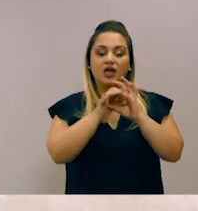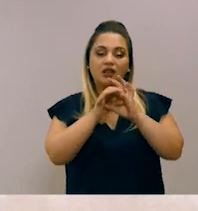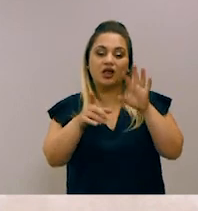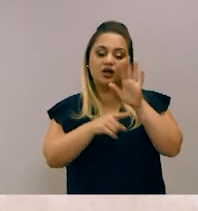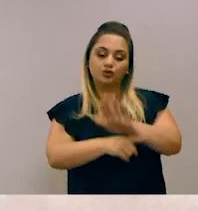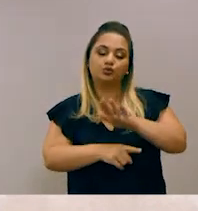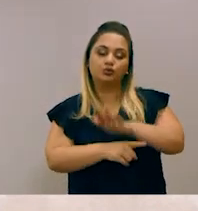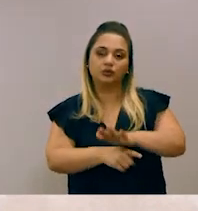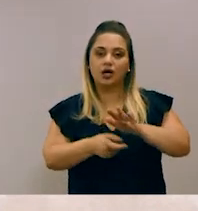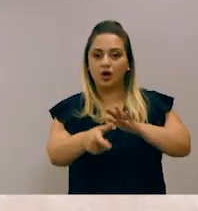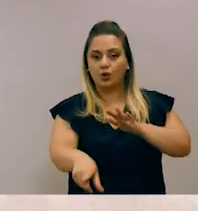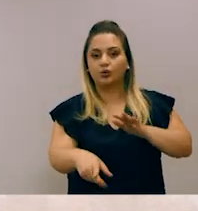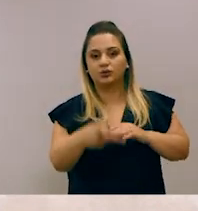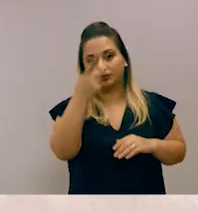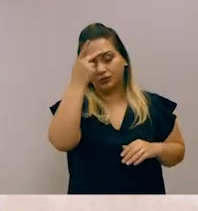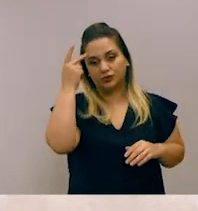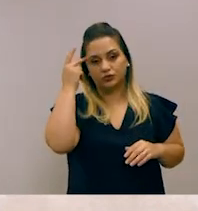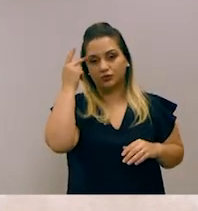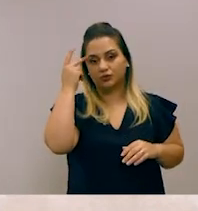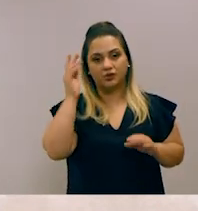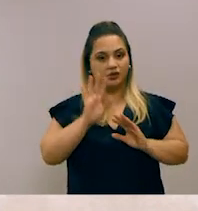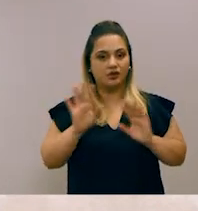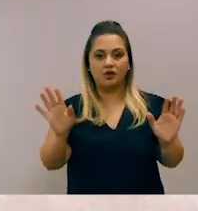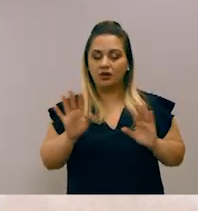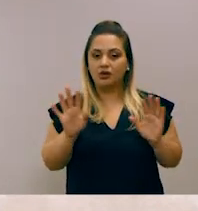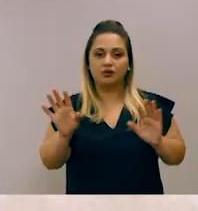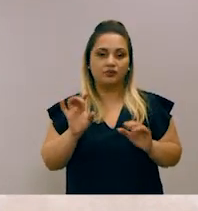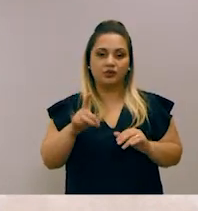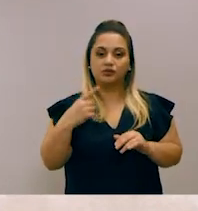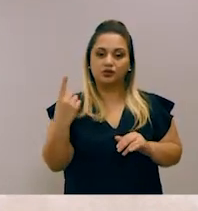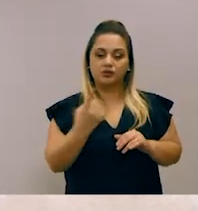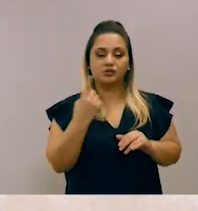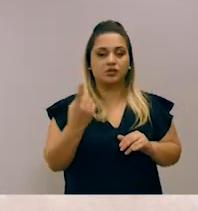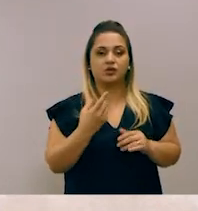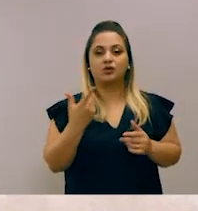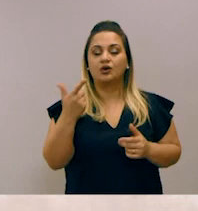rope for the other people to do the same. There is no